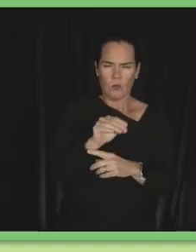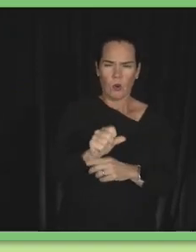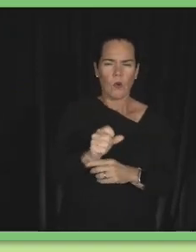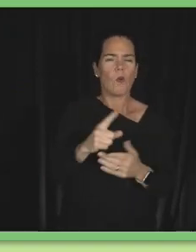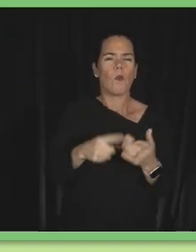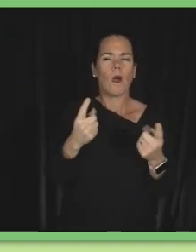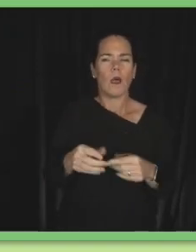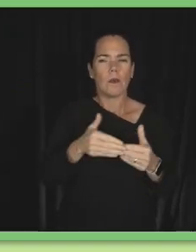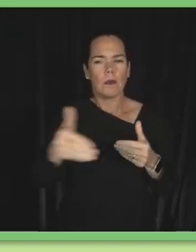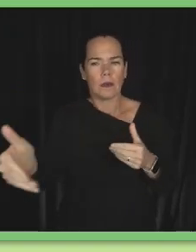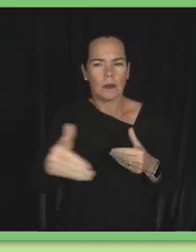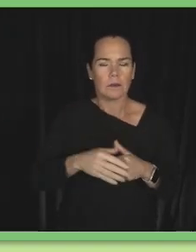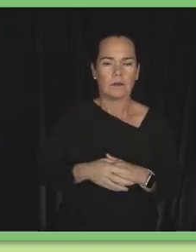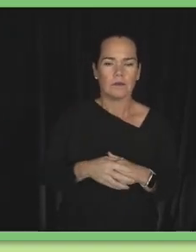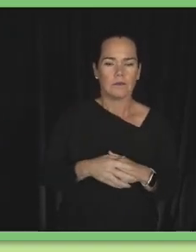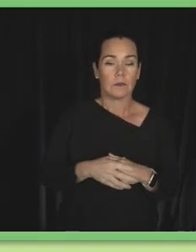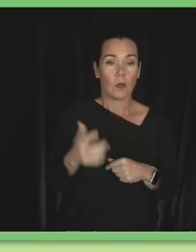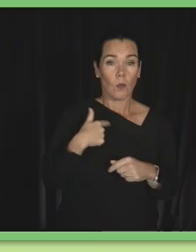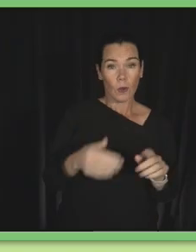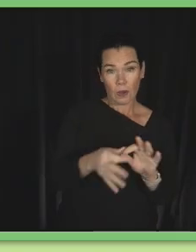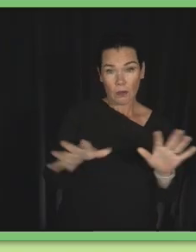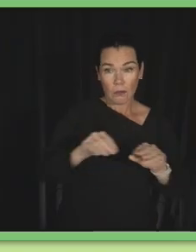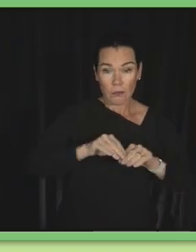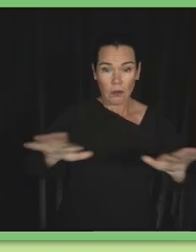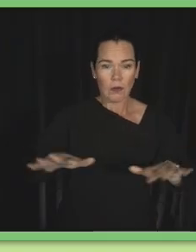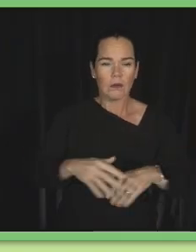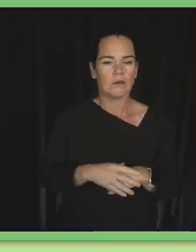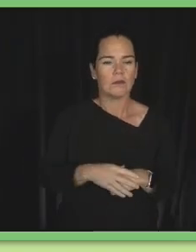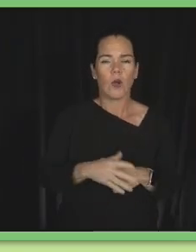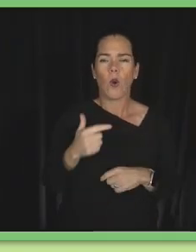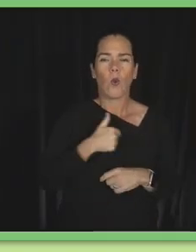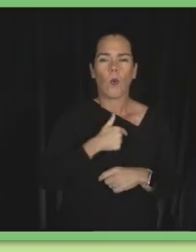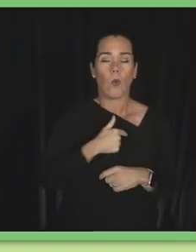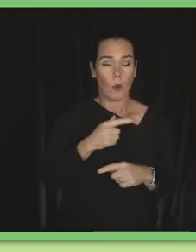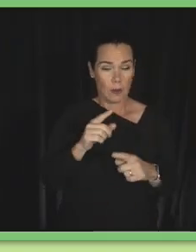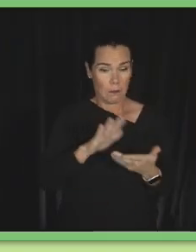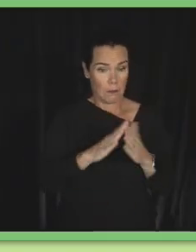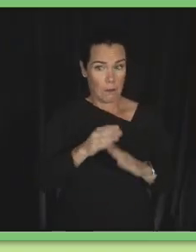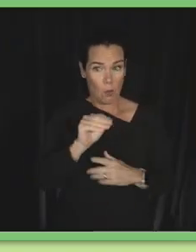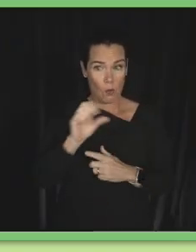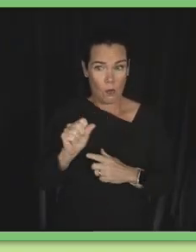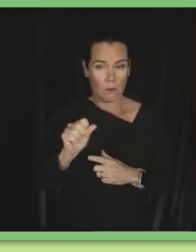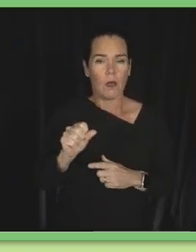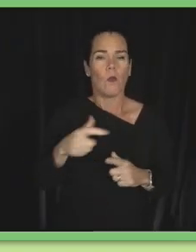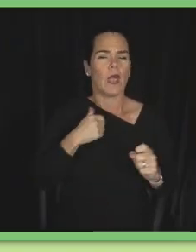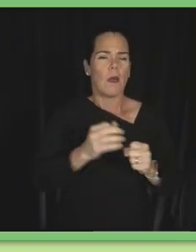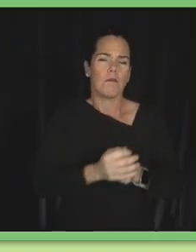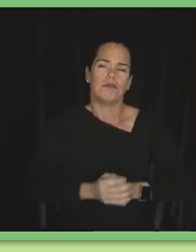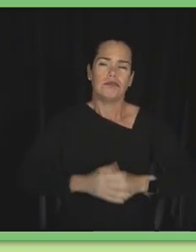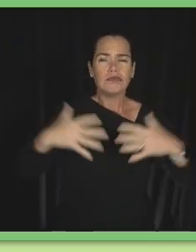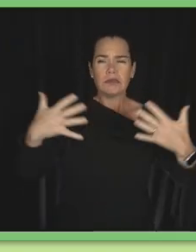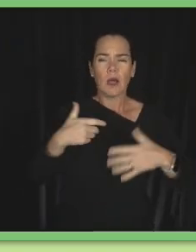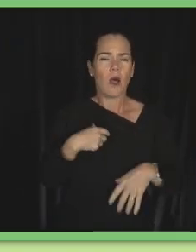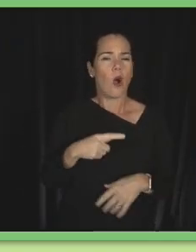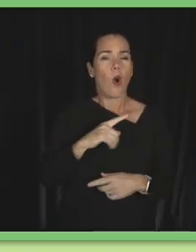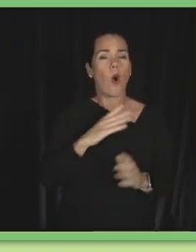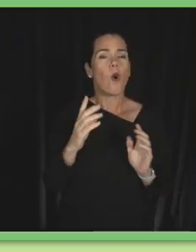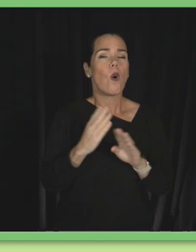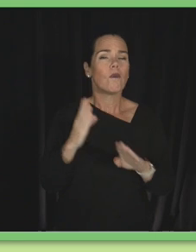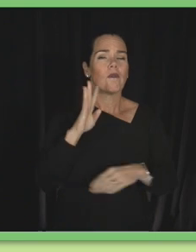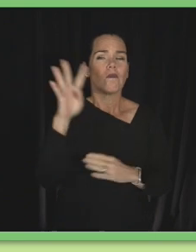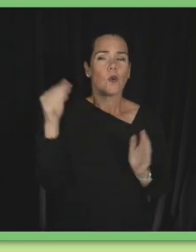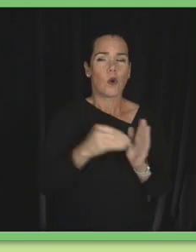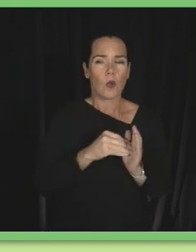release early this year, AI Bricks has exploded its community growth. Over 4,000 GitHub stars, nearly